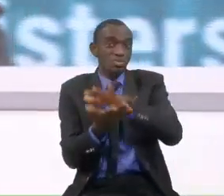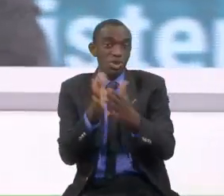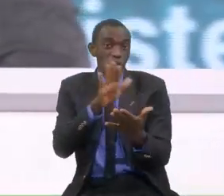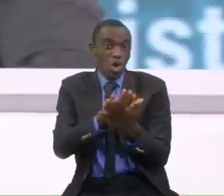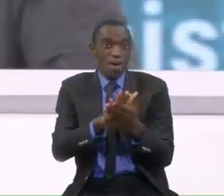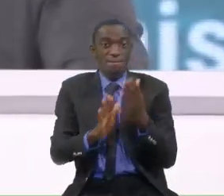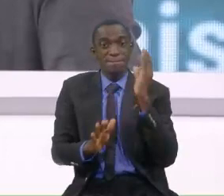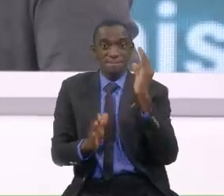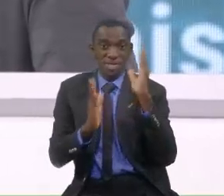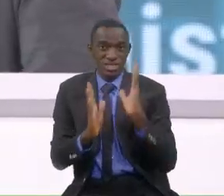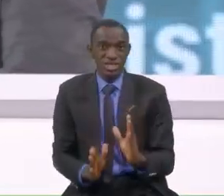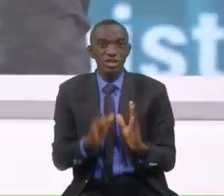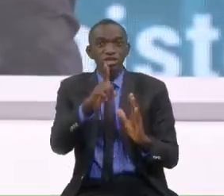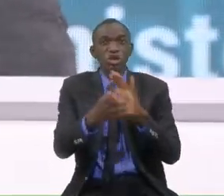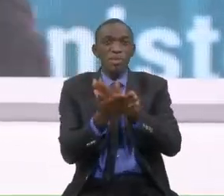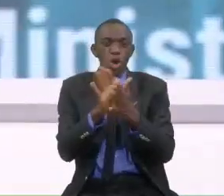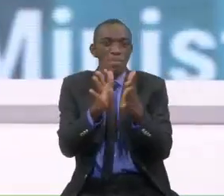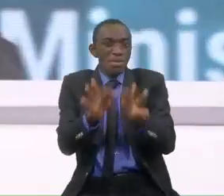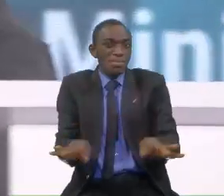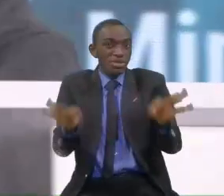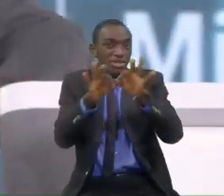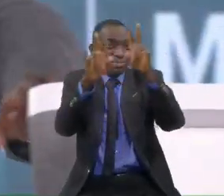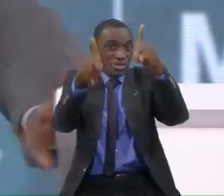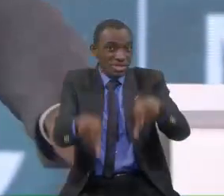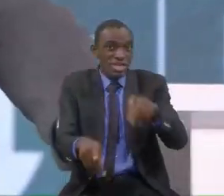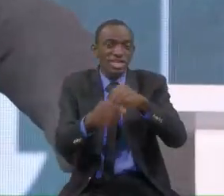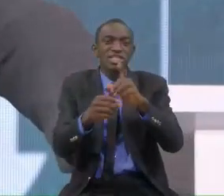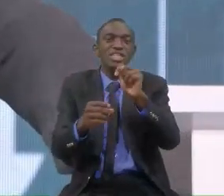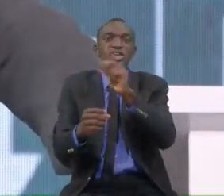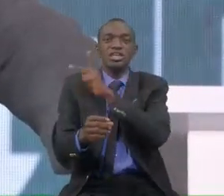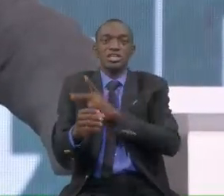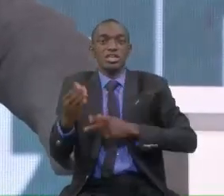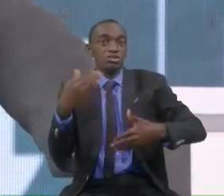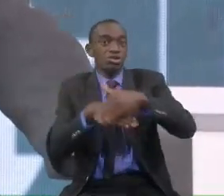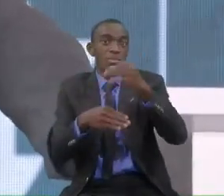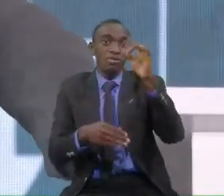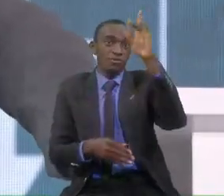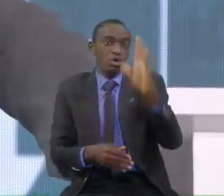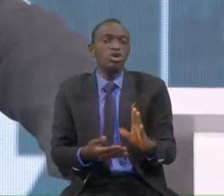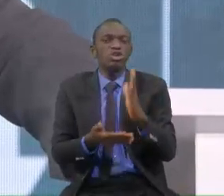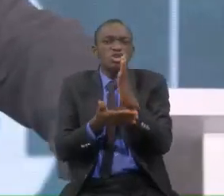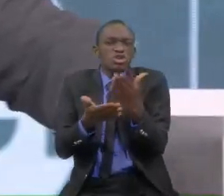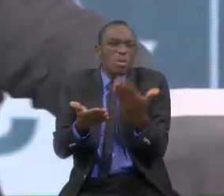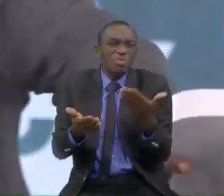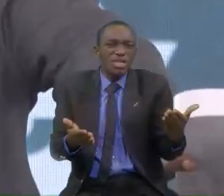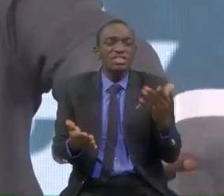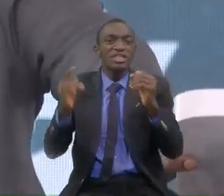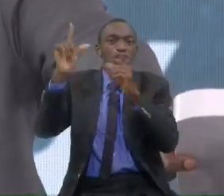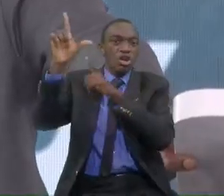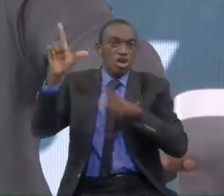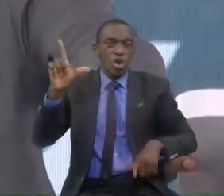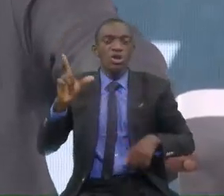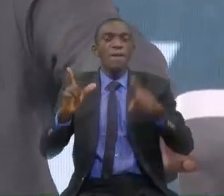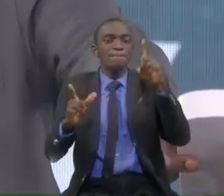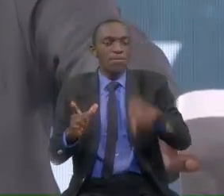in the kingdom of God, there are things the Lord has to liberate us